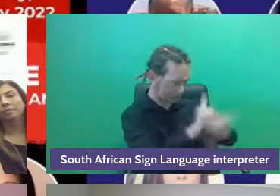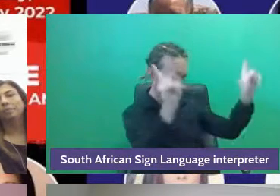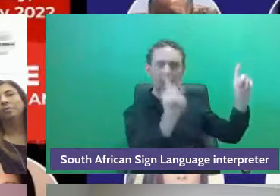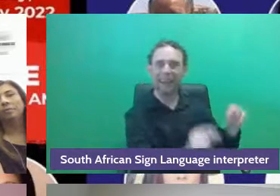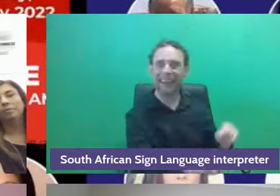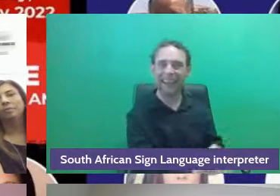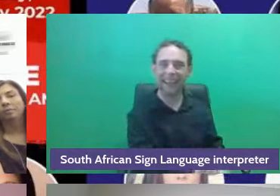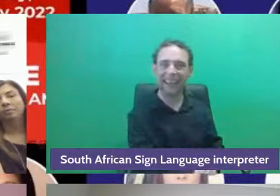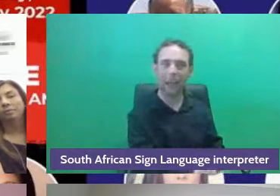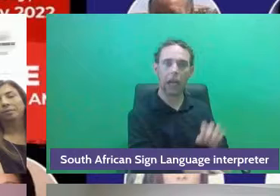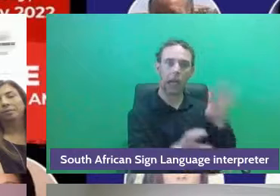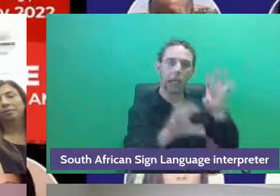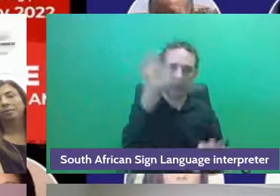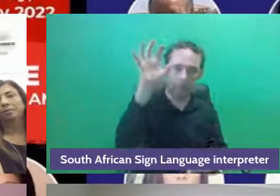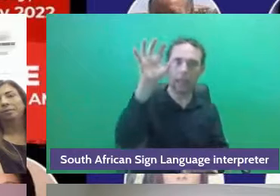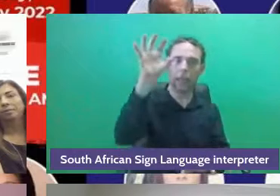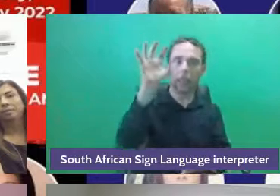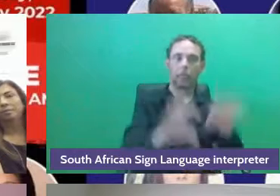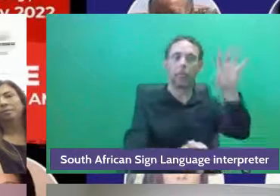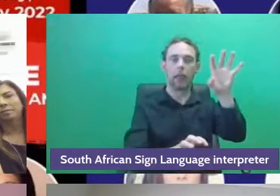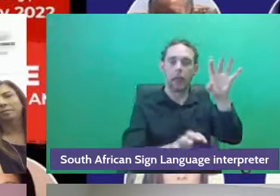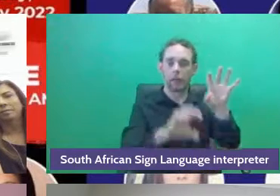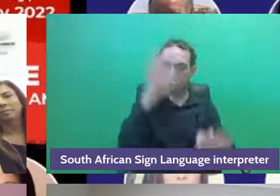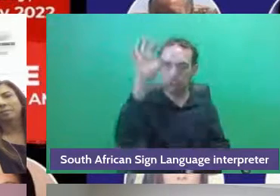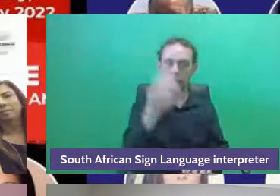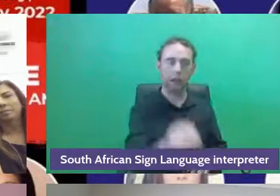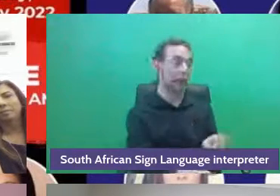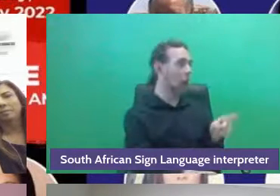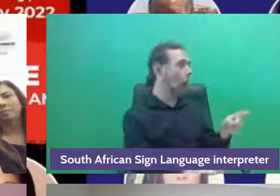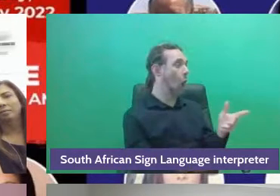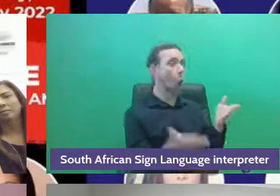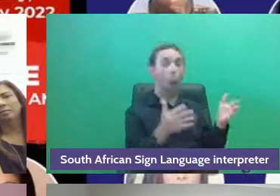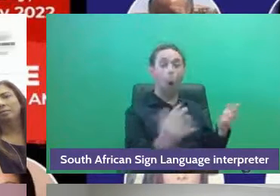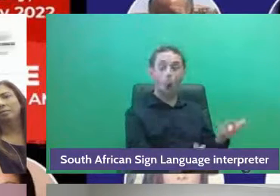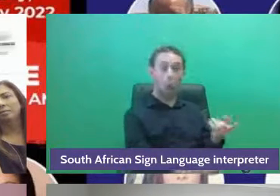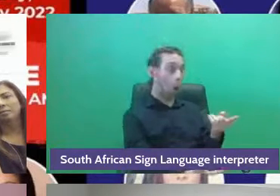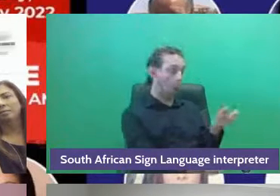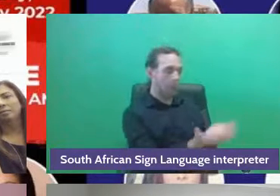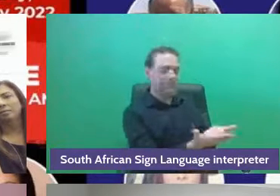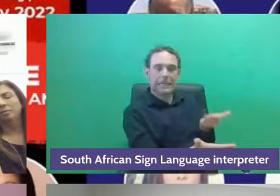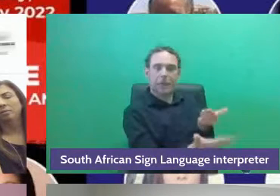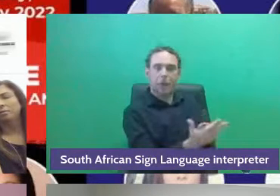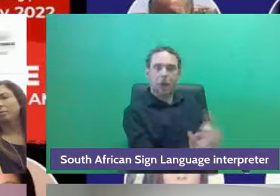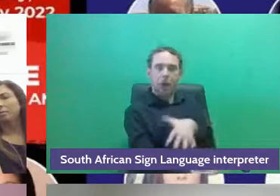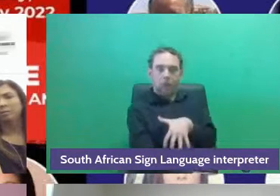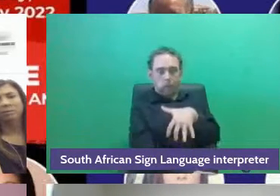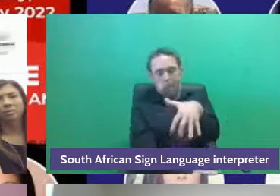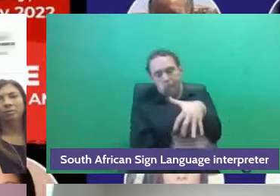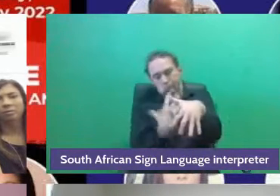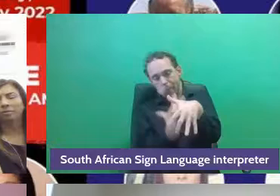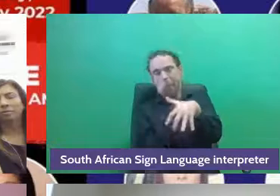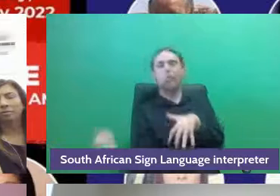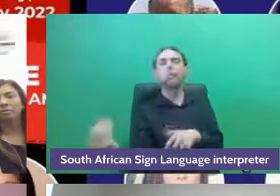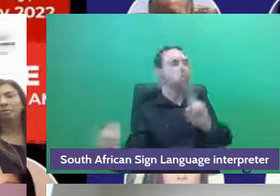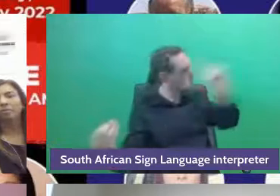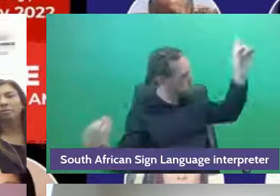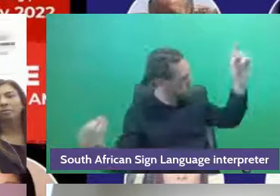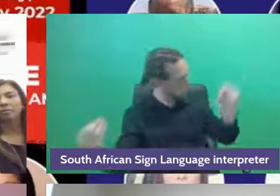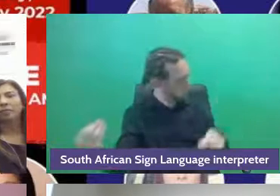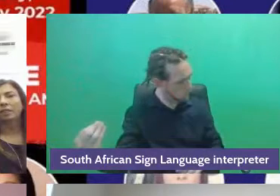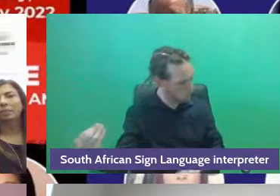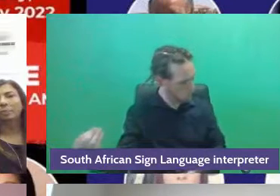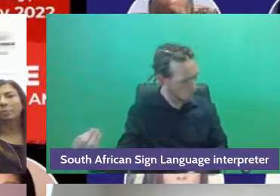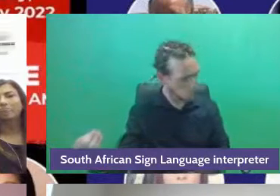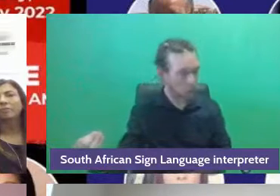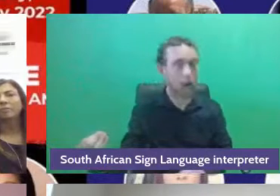want to access a service such as termination of pregnancy. What they are not realizing is that when women with